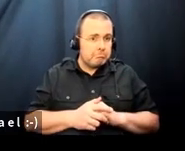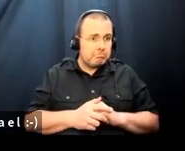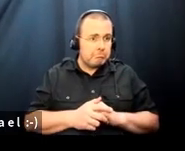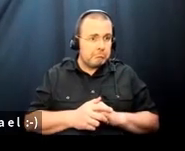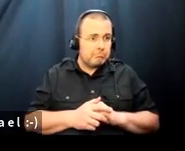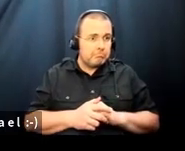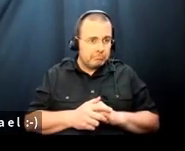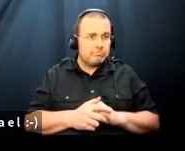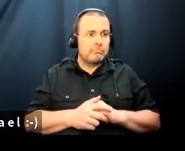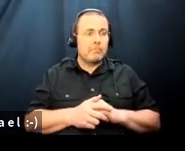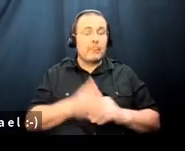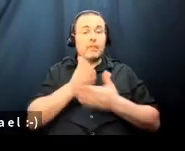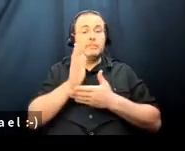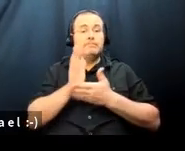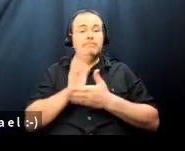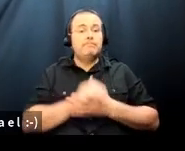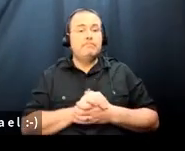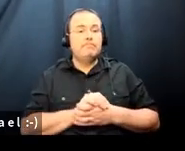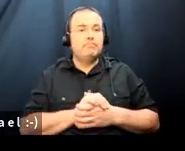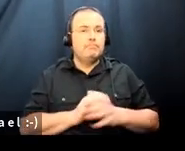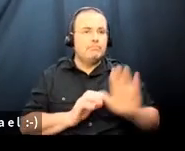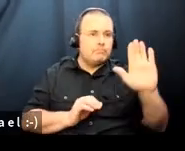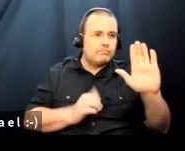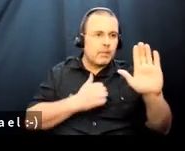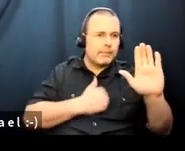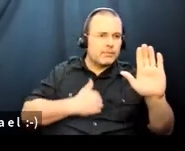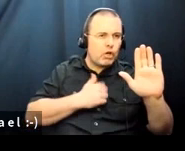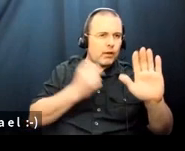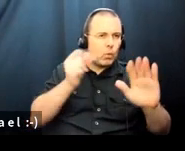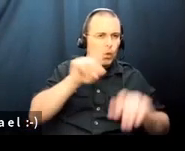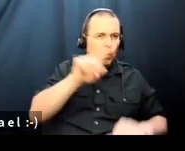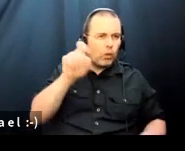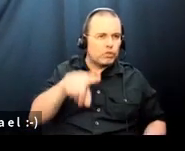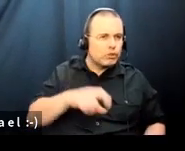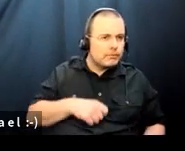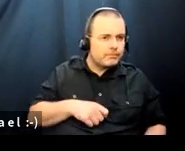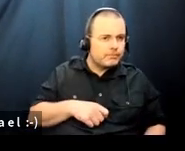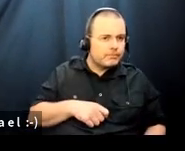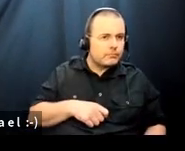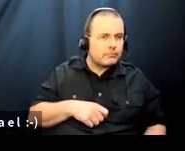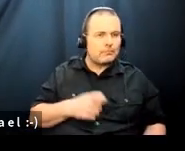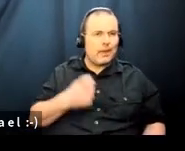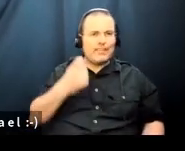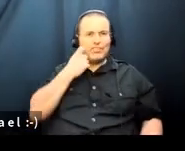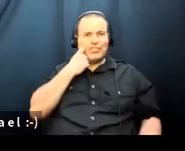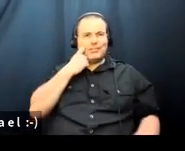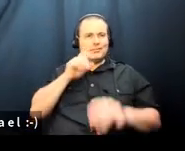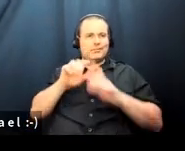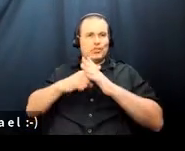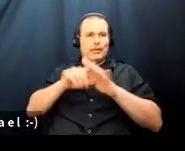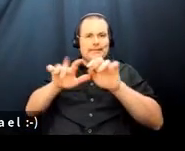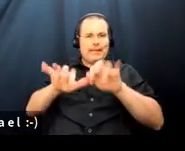All right. So when we're looking, I'm sorry, I just have a quick question. I was just starting to type it into